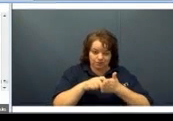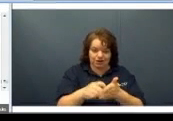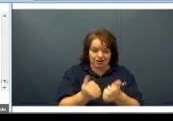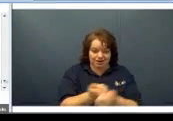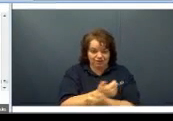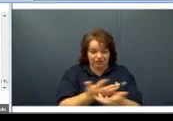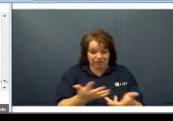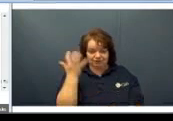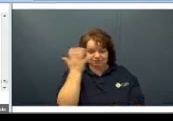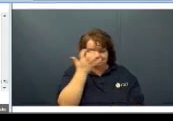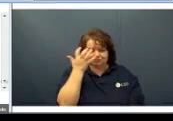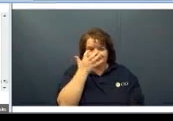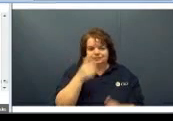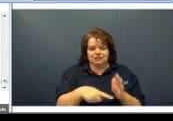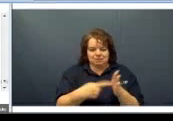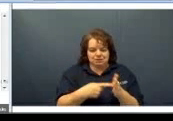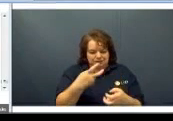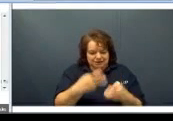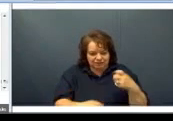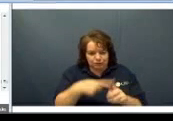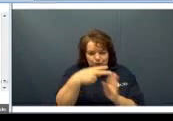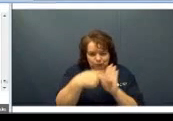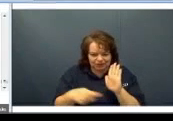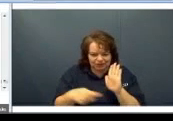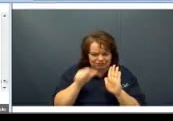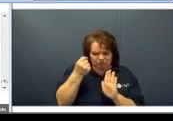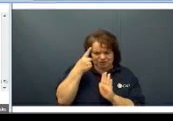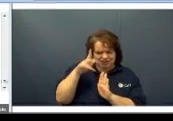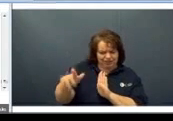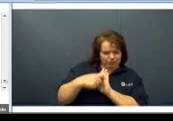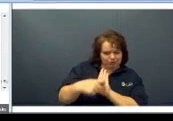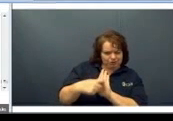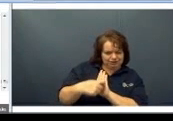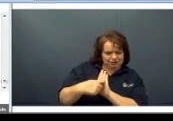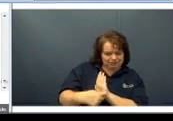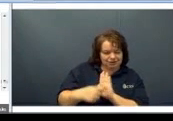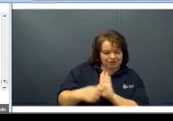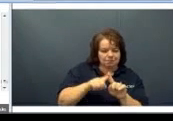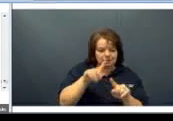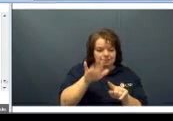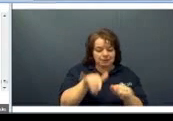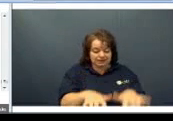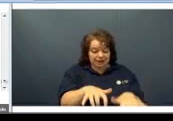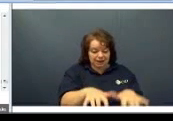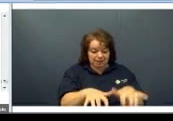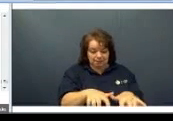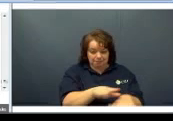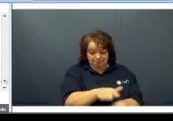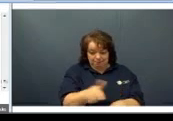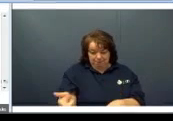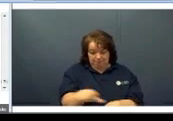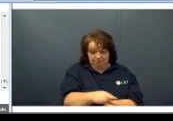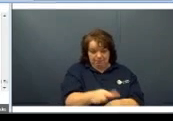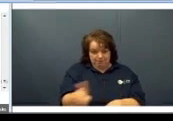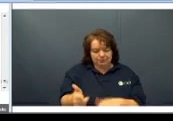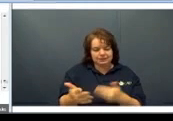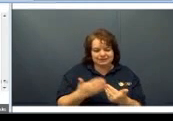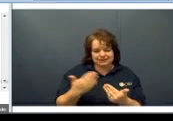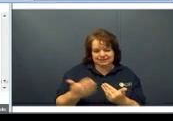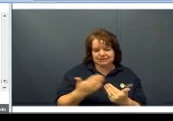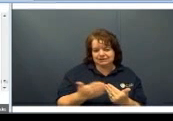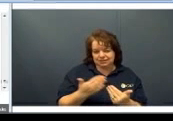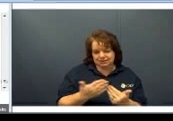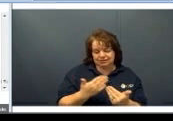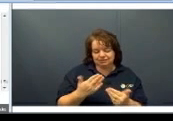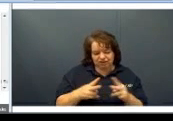had to write manually everything out, sometimes it's difficult to read. You don't understand someone else's penmanship. But by